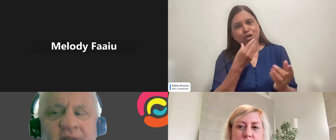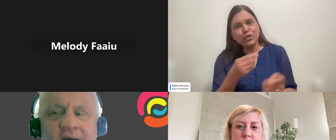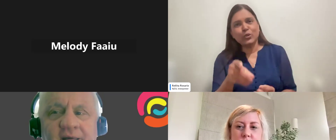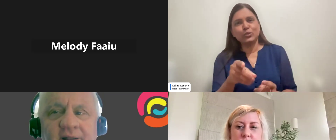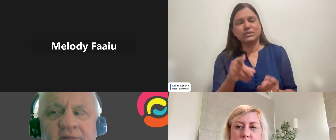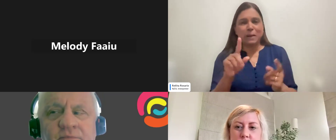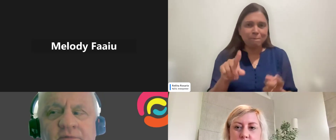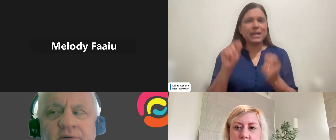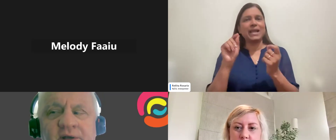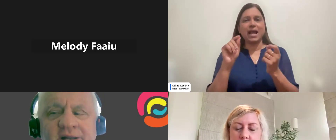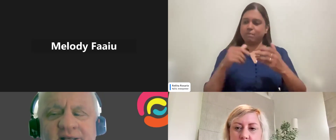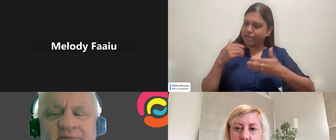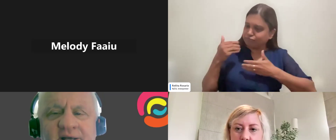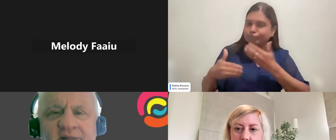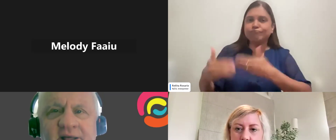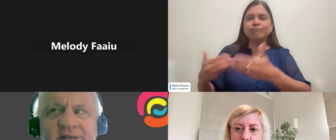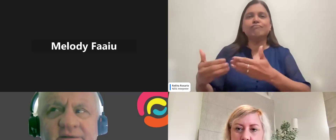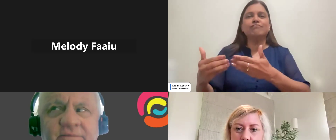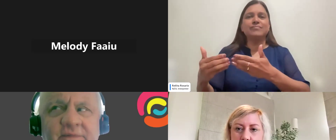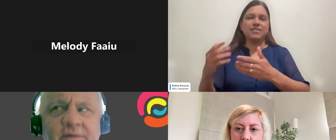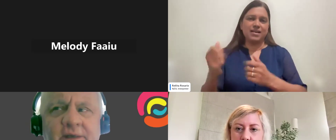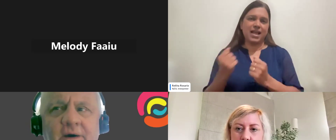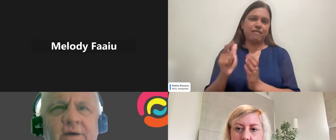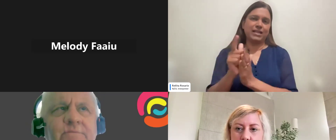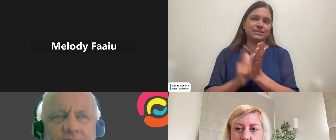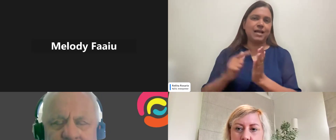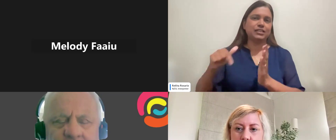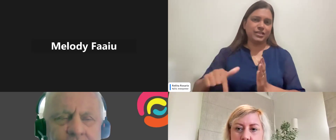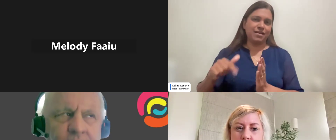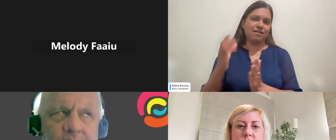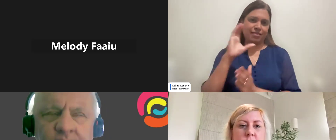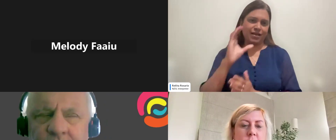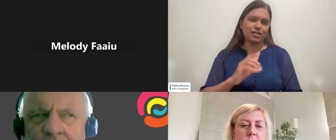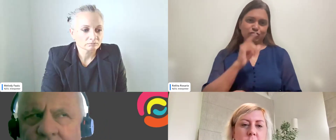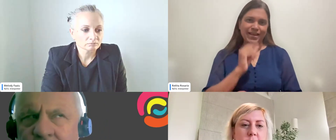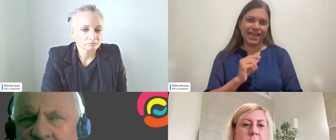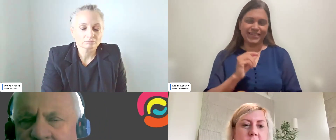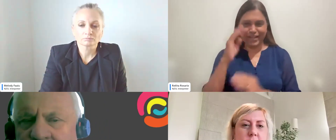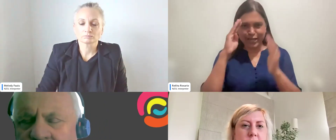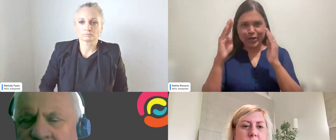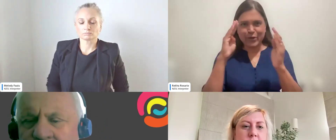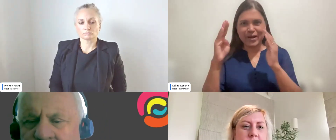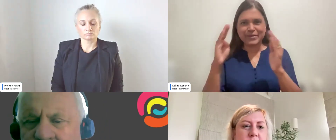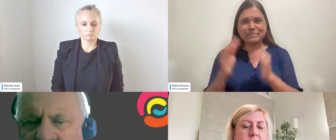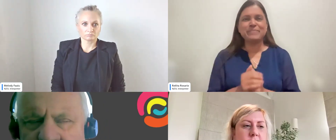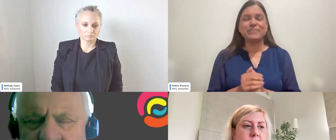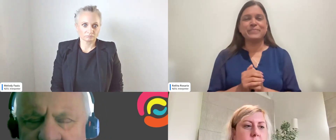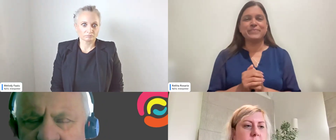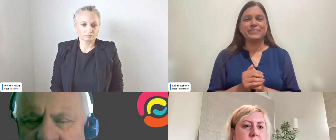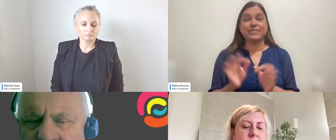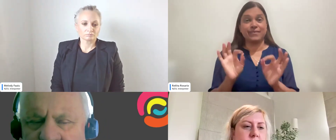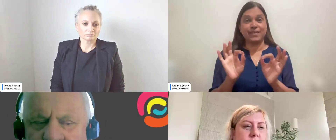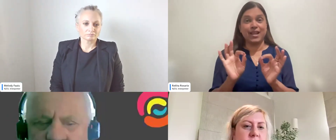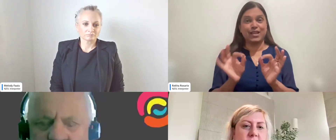job, and then let's move on to actually having legislation. Kia ora. Kia ora. Thank you,